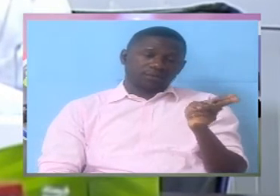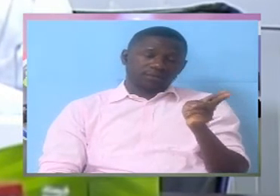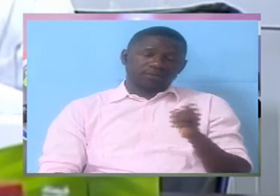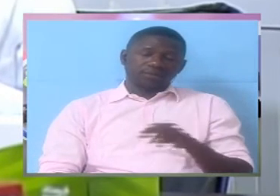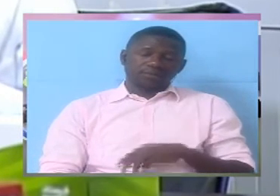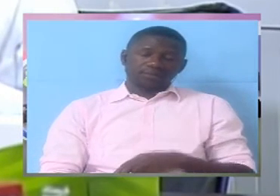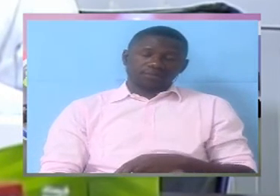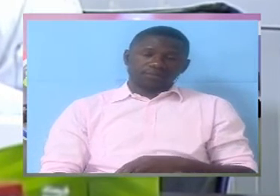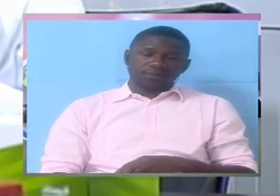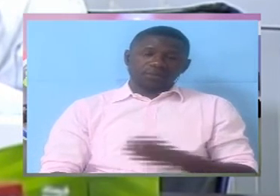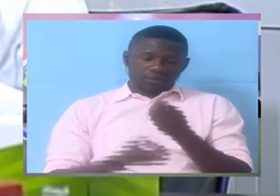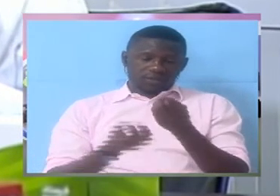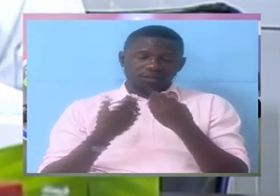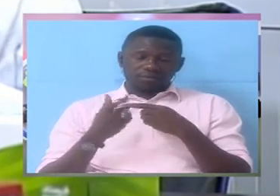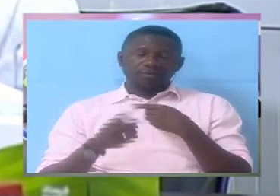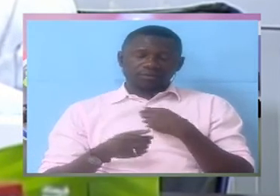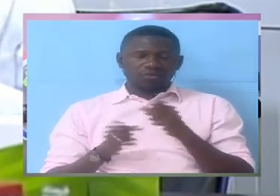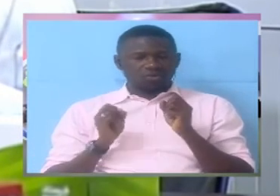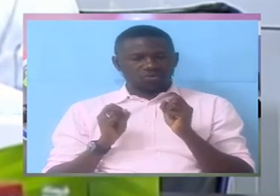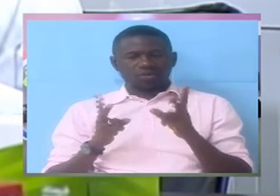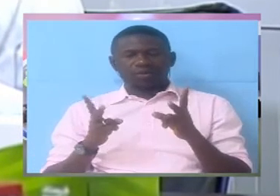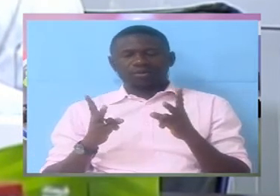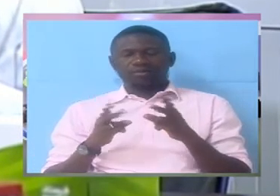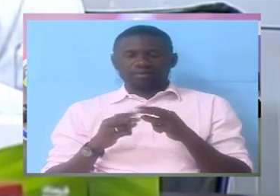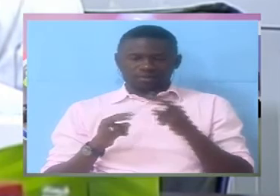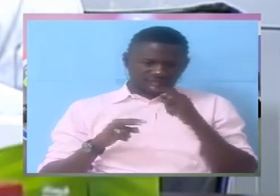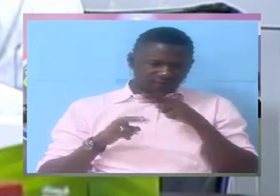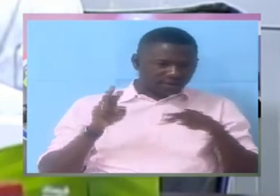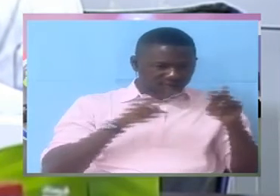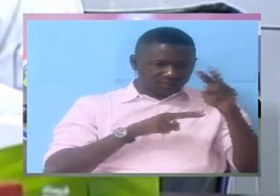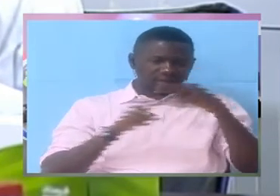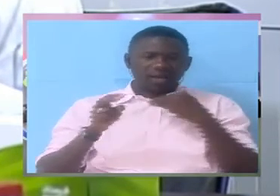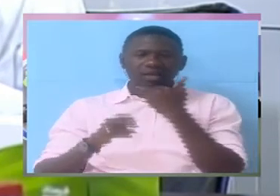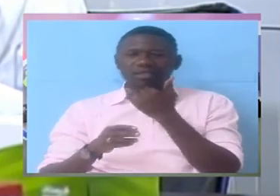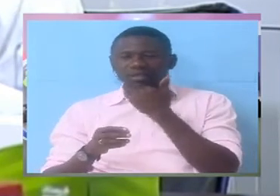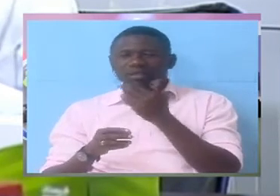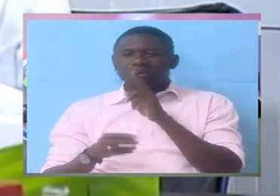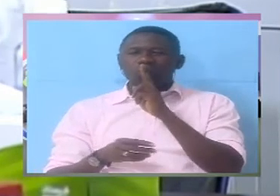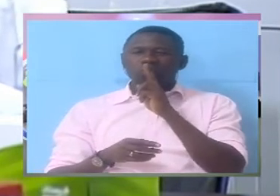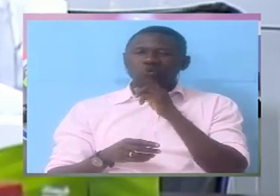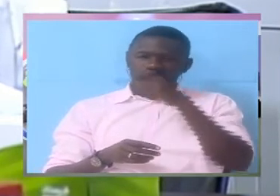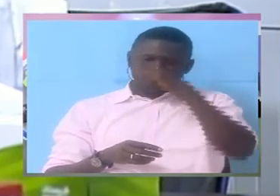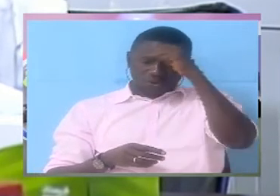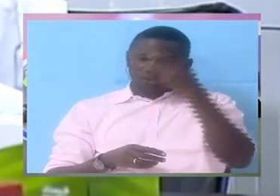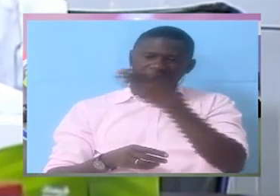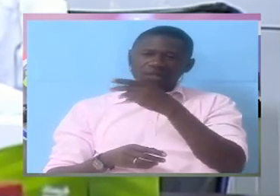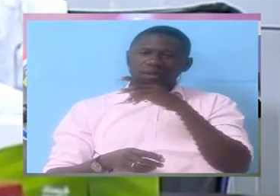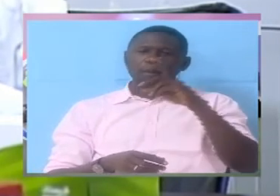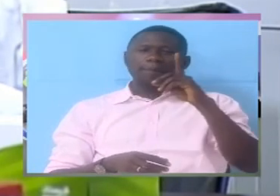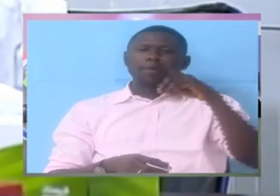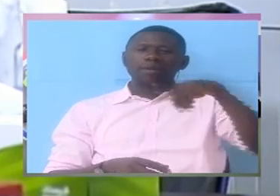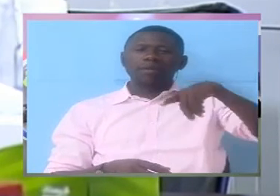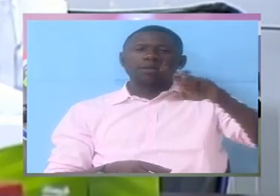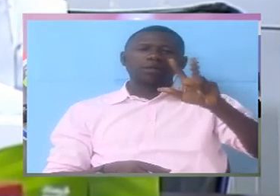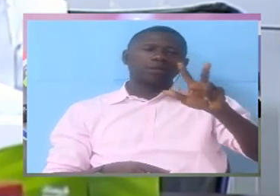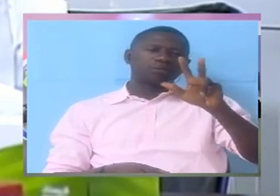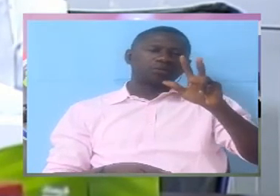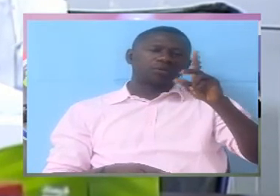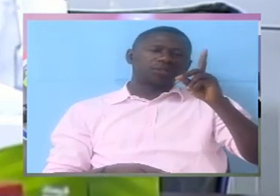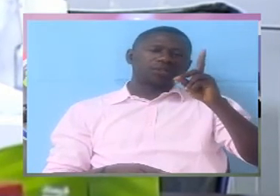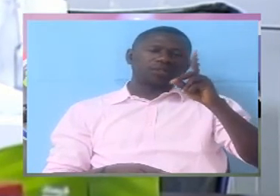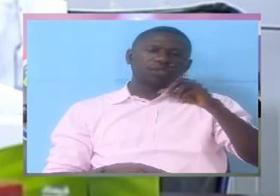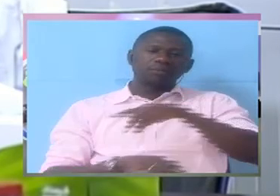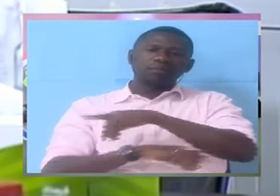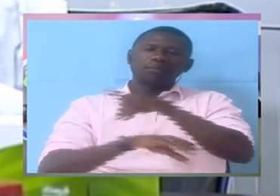Captain told me, all right. Captain Konyakoha. Let's find out who is working at this public works department there. Nga ajube